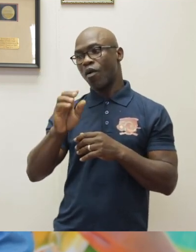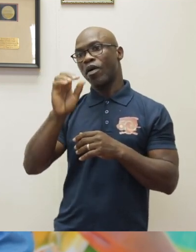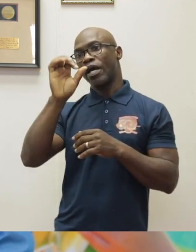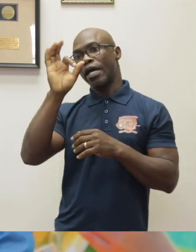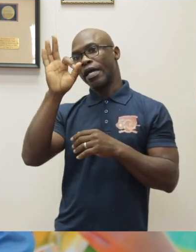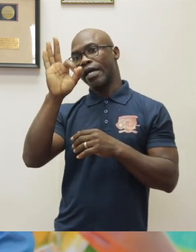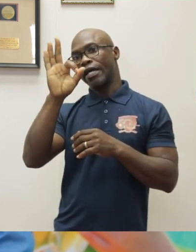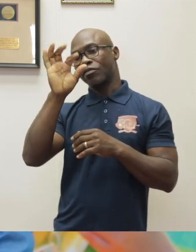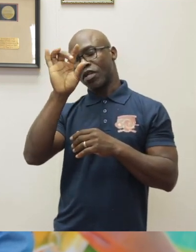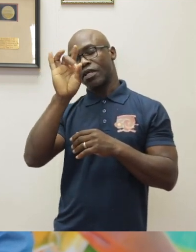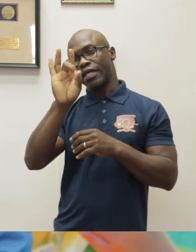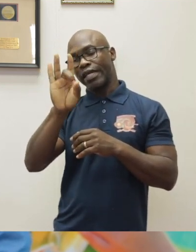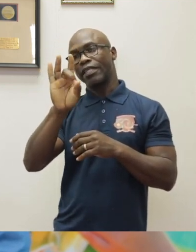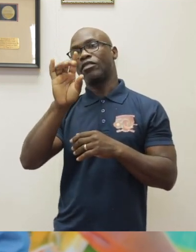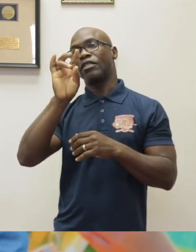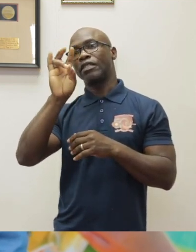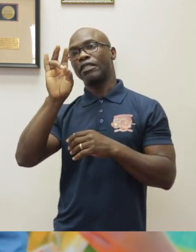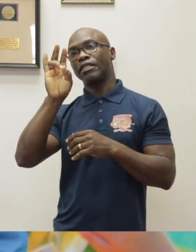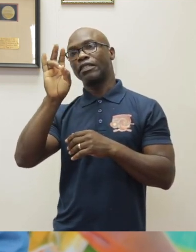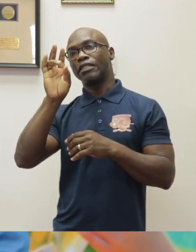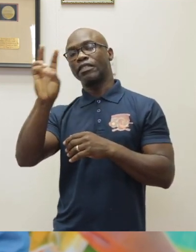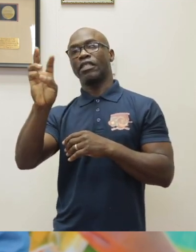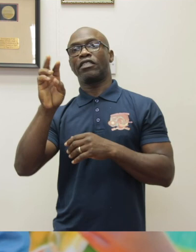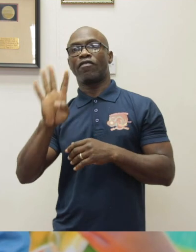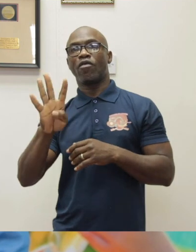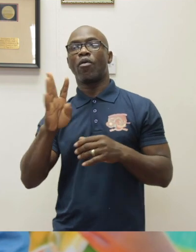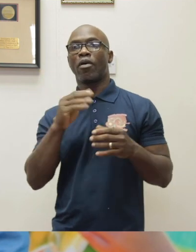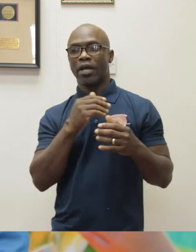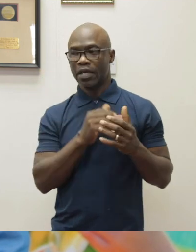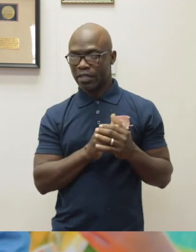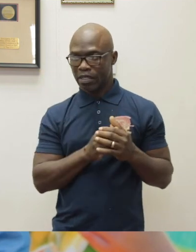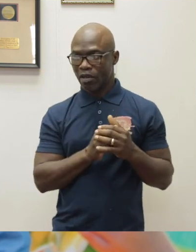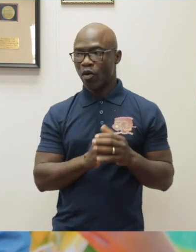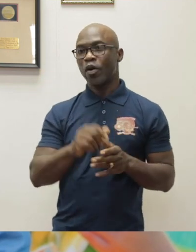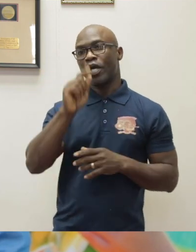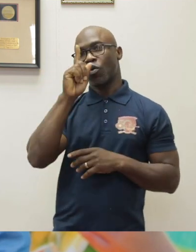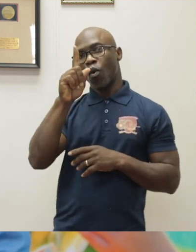1,844,863 confirmed cases with